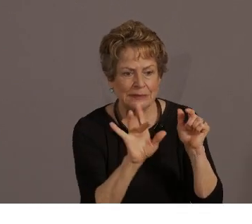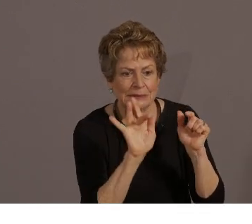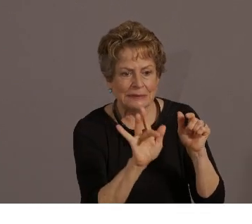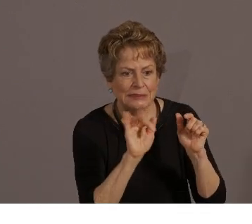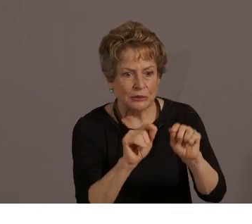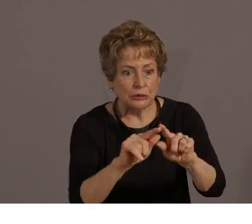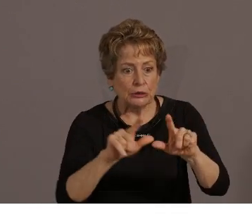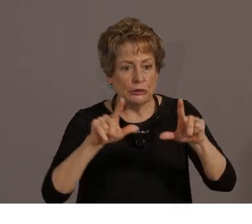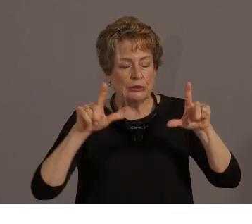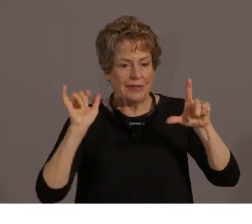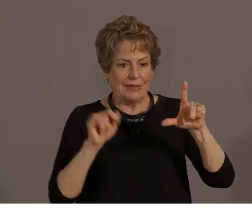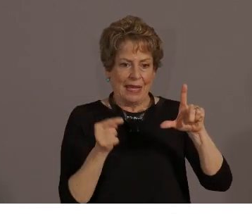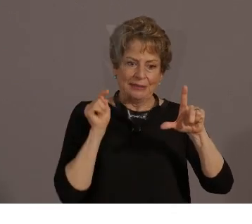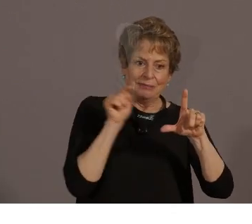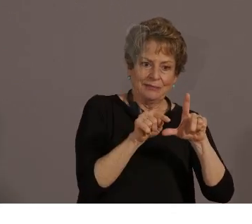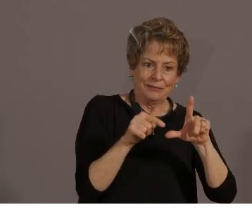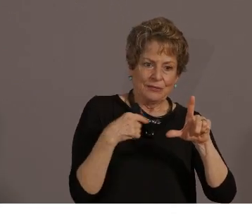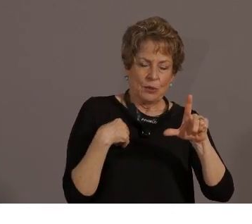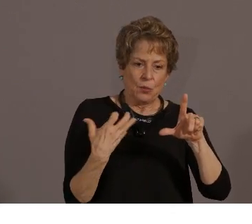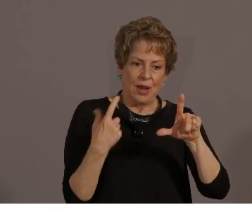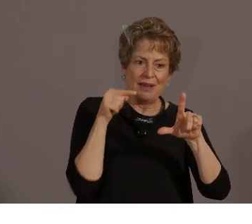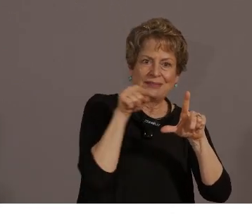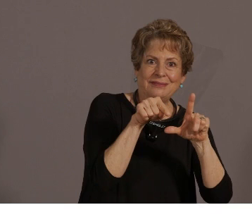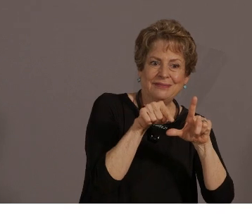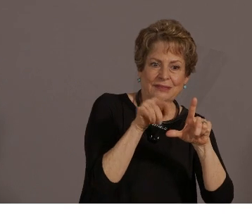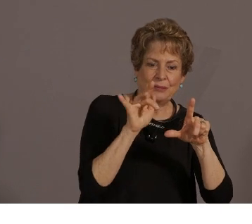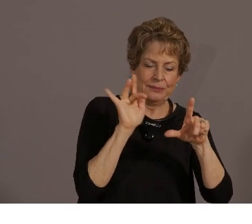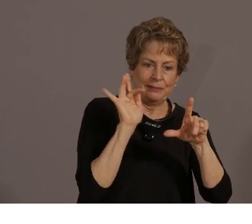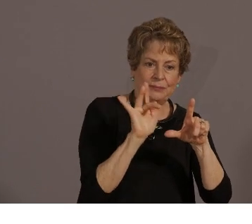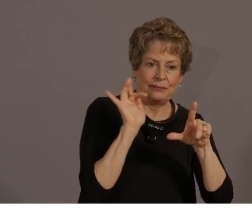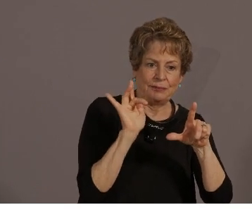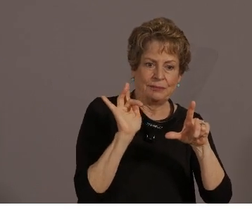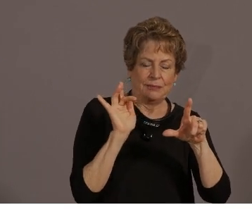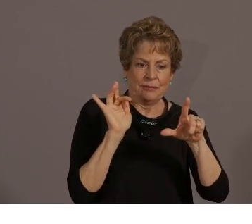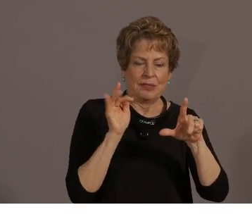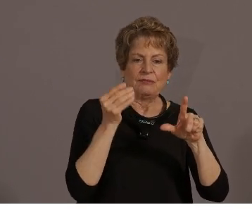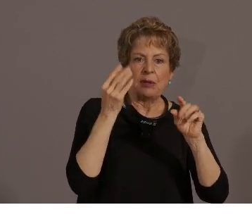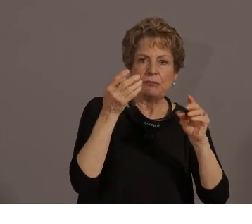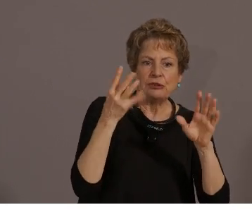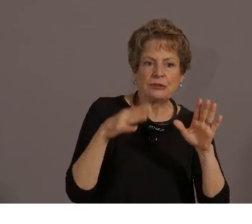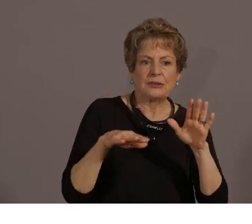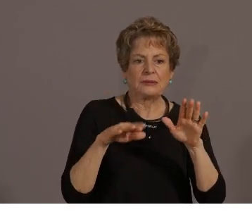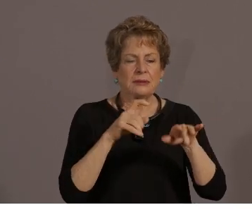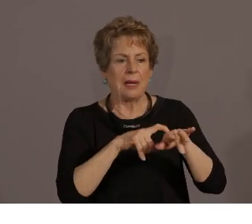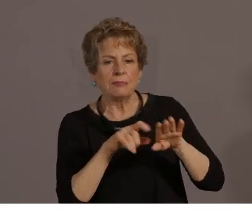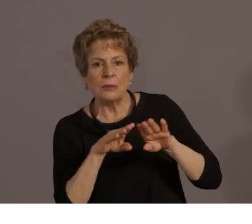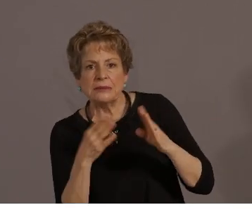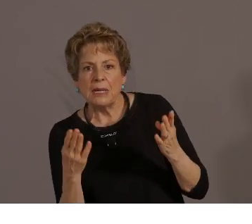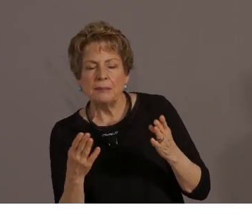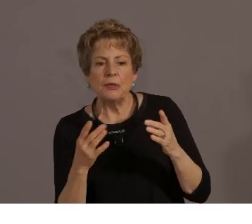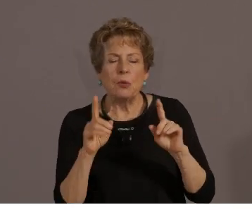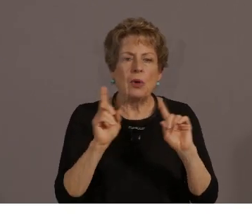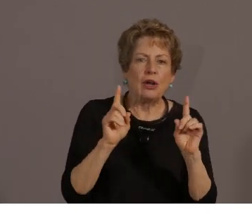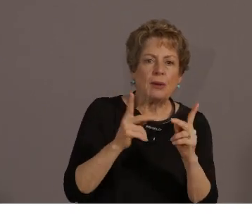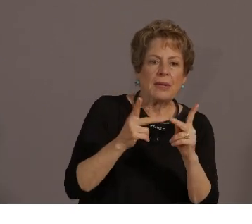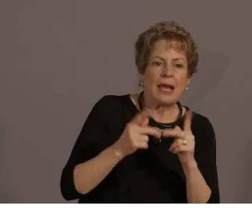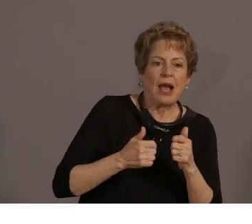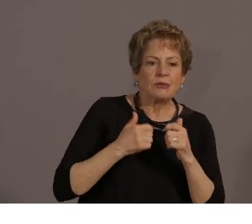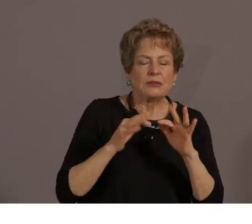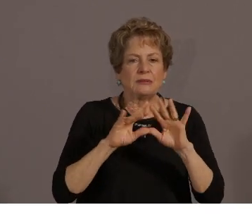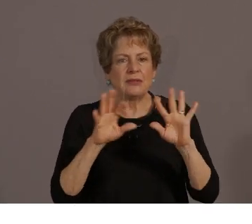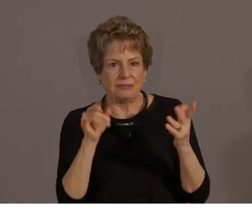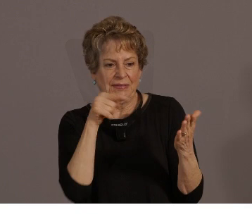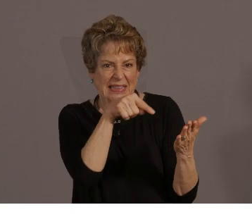or pin on that map, the registration information, the hours of operation will come up